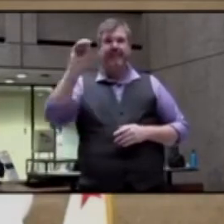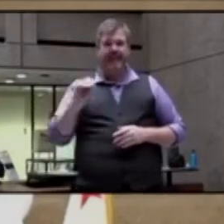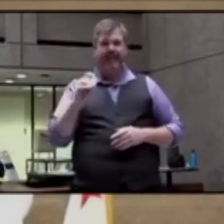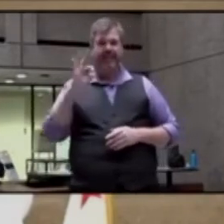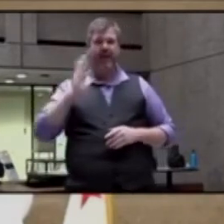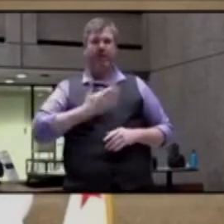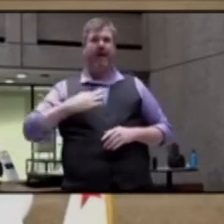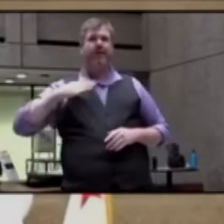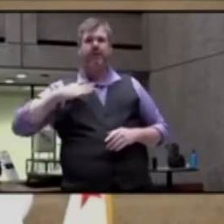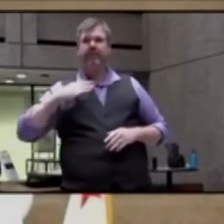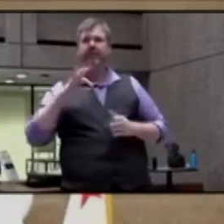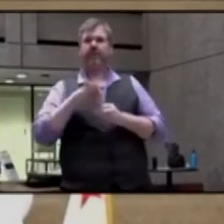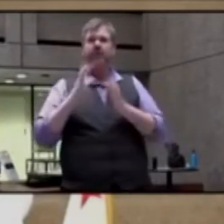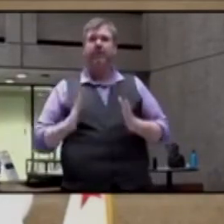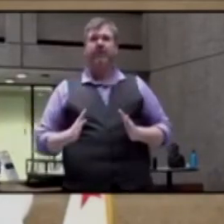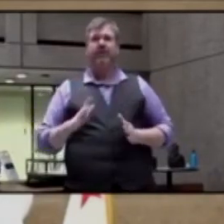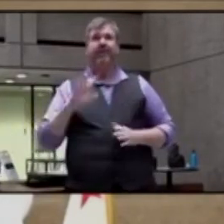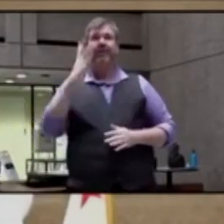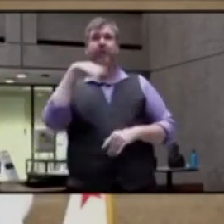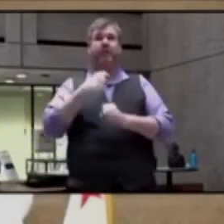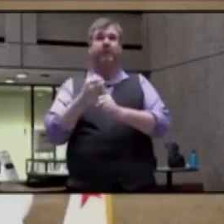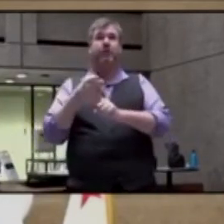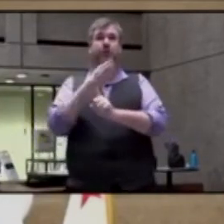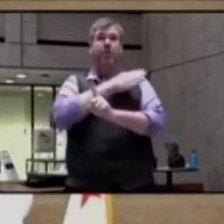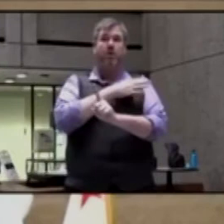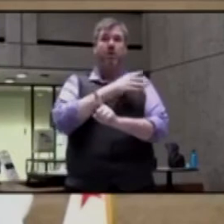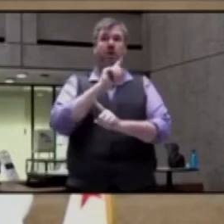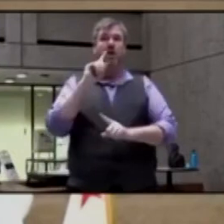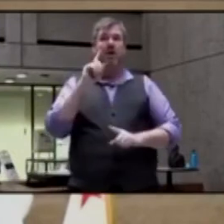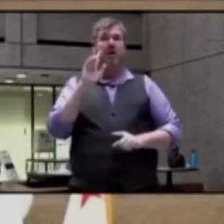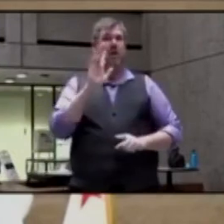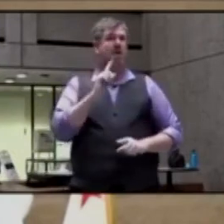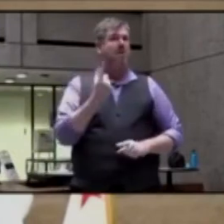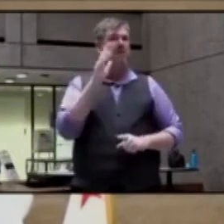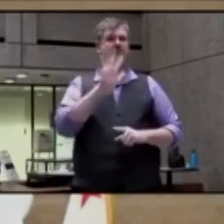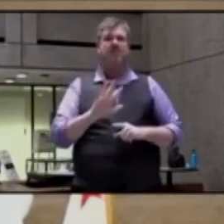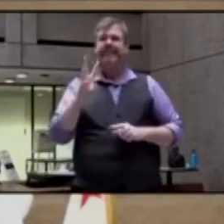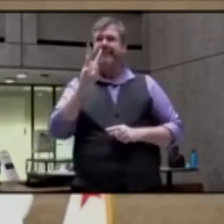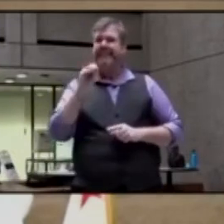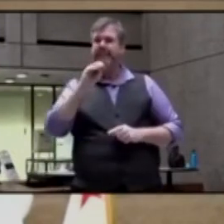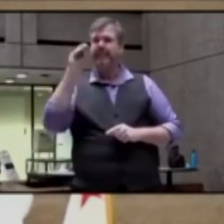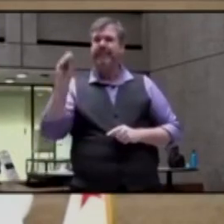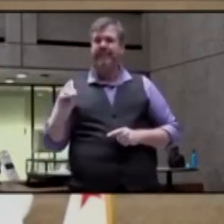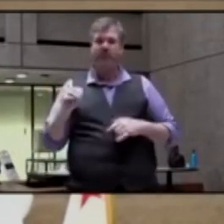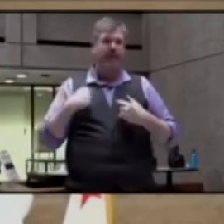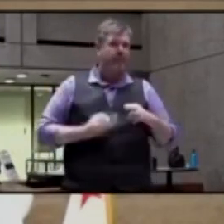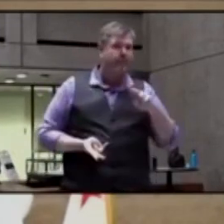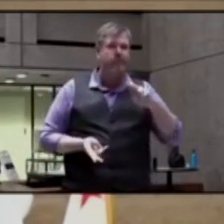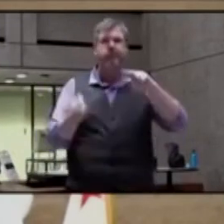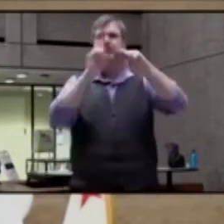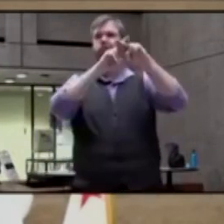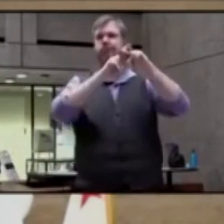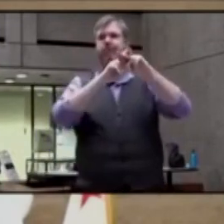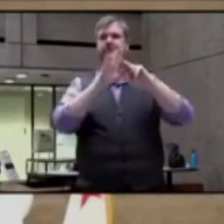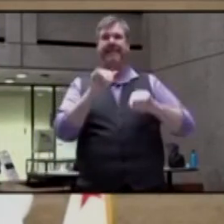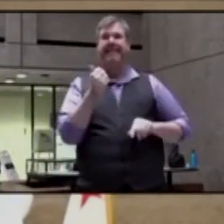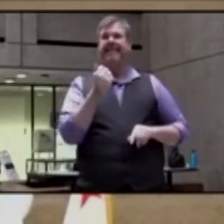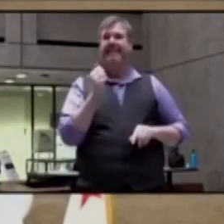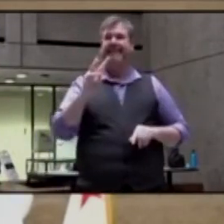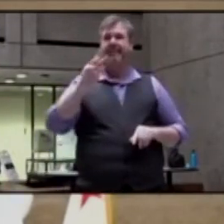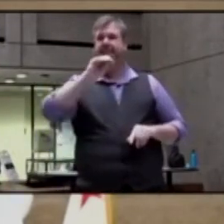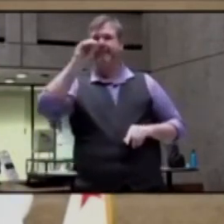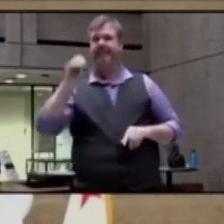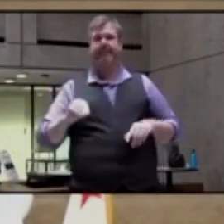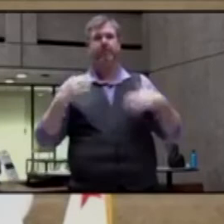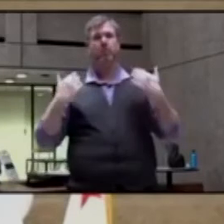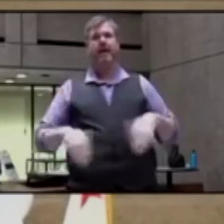at 67% of our eligible voters. That's a 16% increase. So it's just wonderful, and I'm so excited to